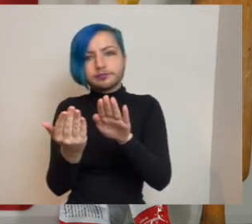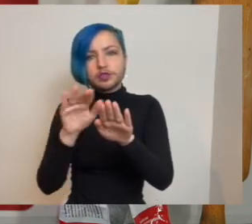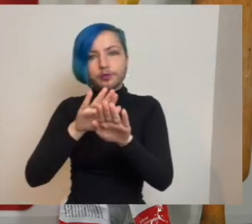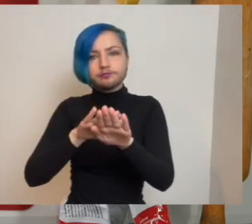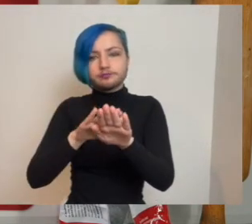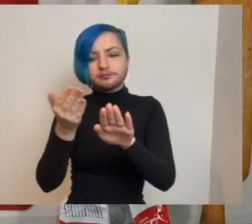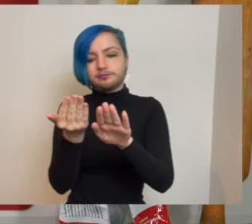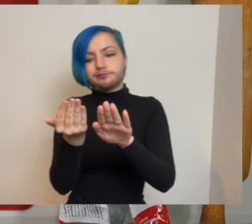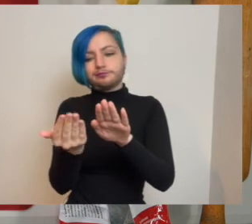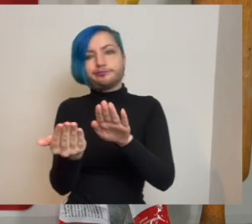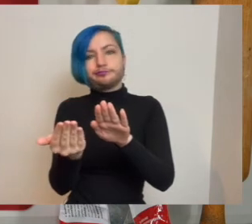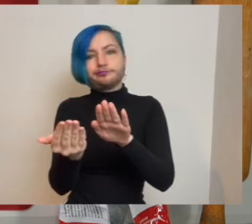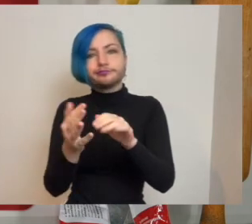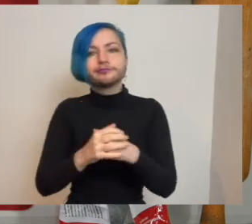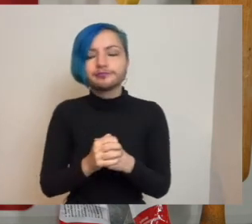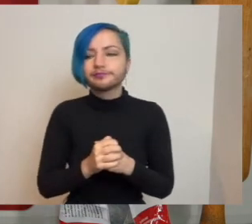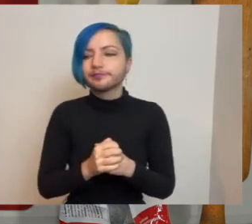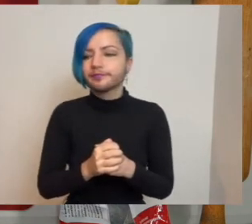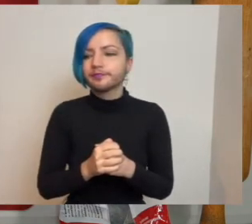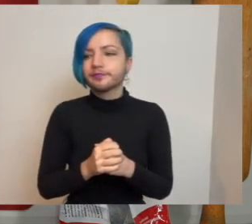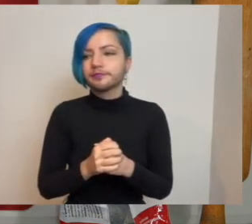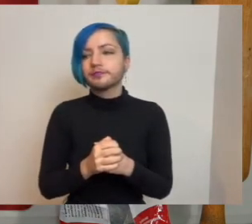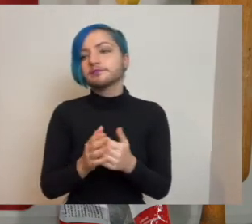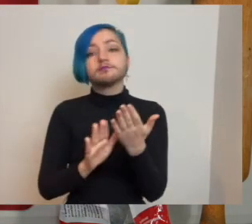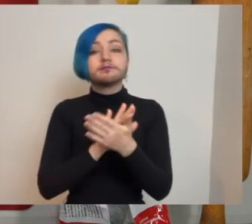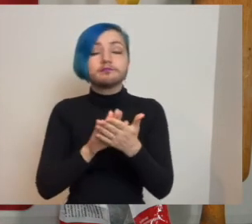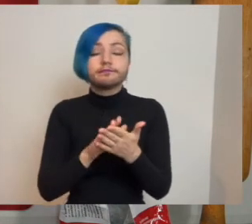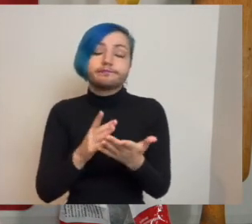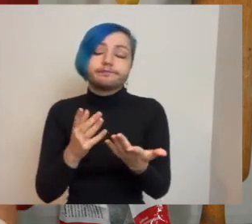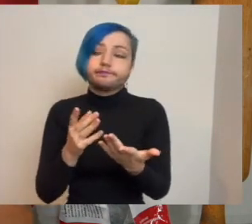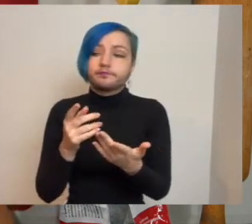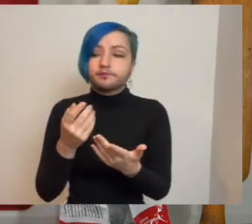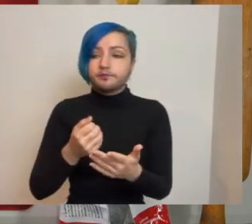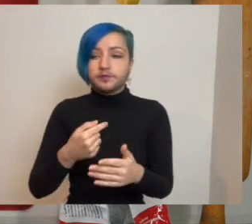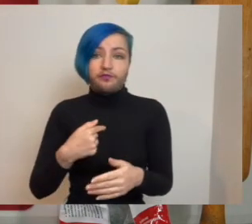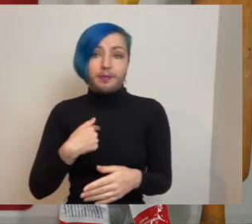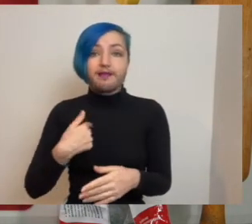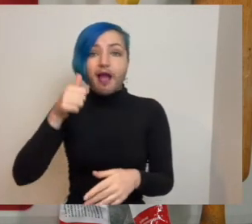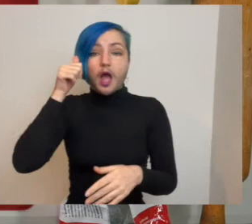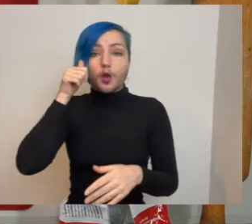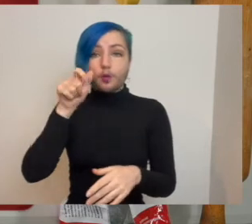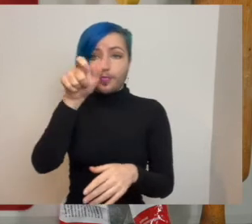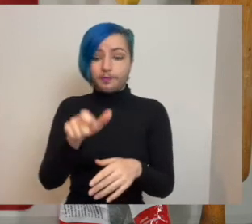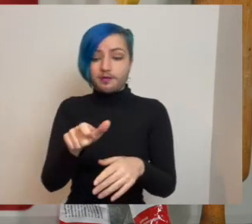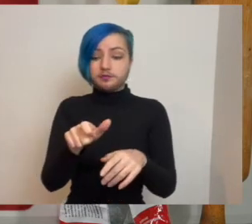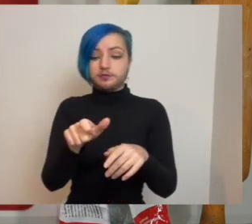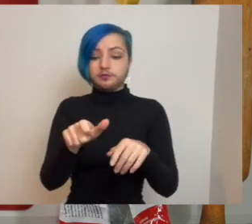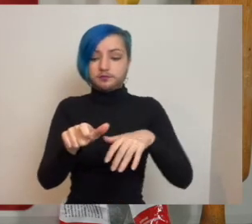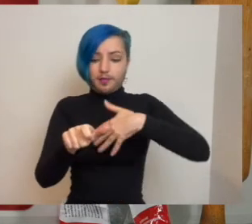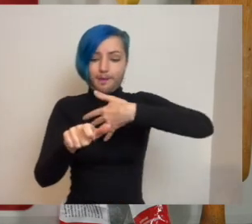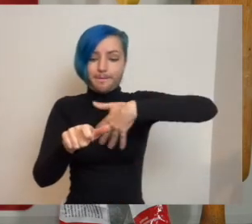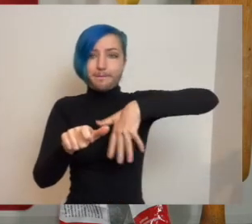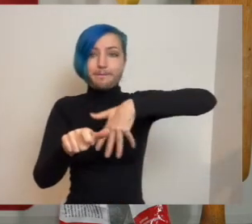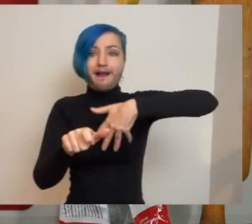layers out more. So I know that I want this area behind my figure to be the kind of